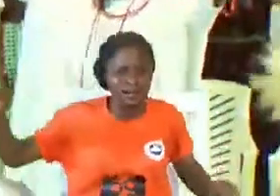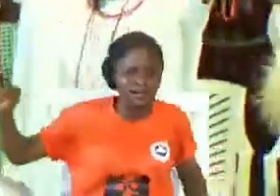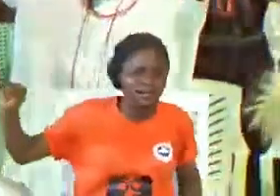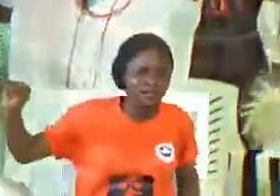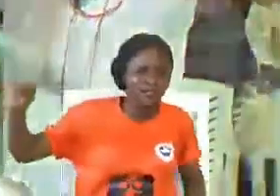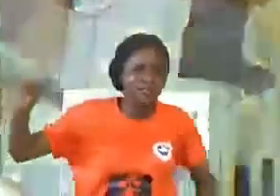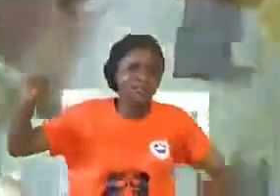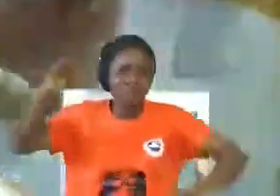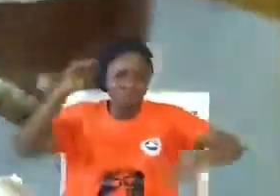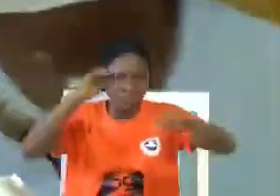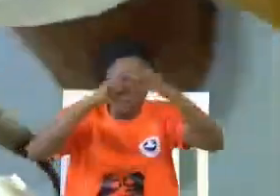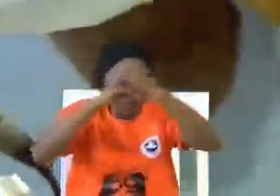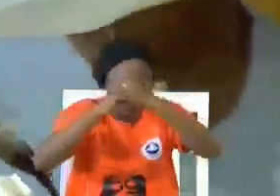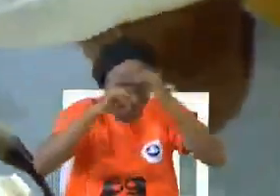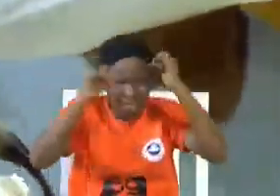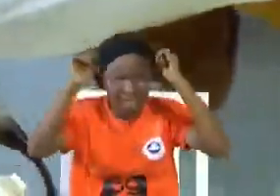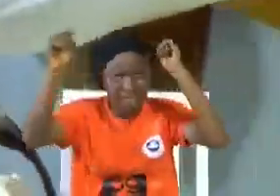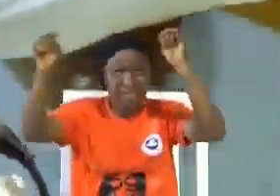worship is